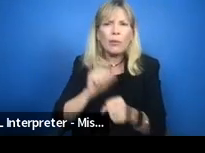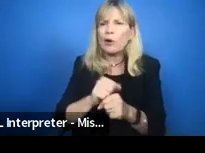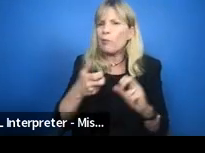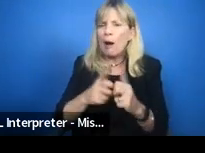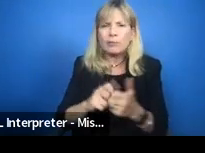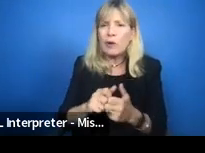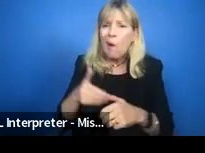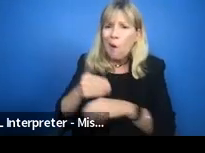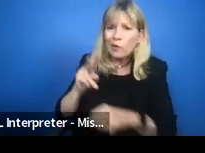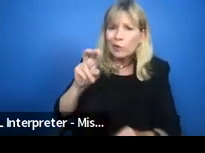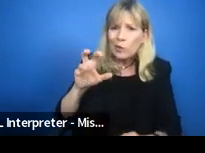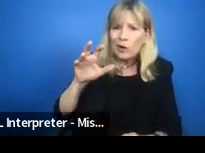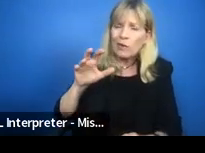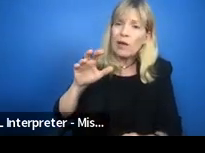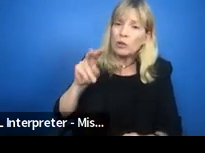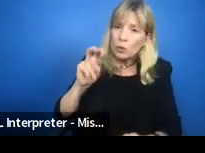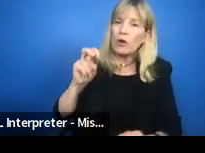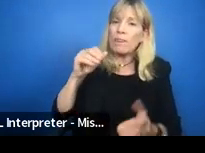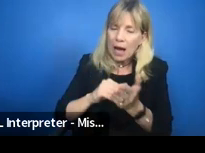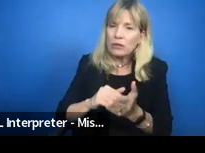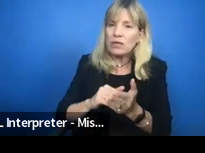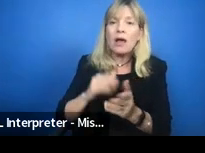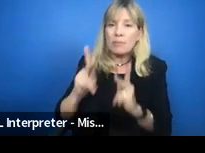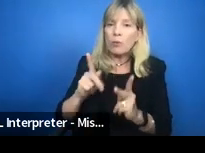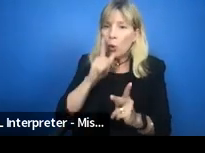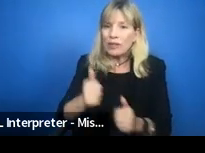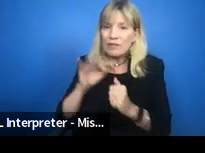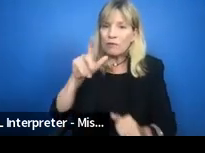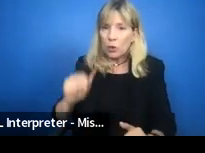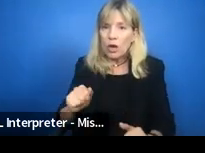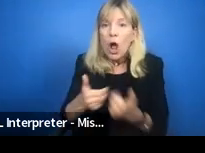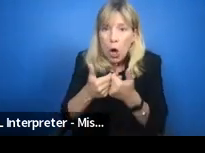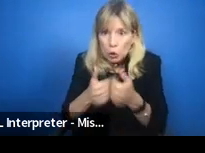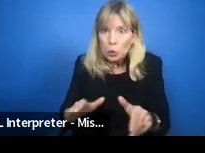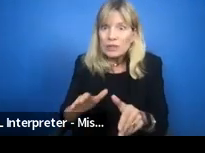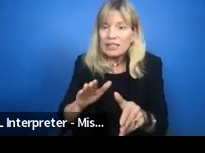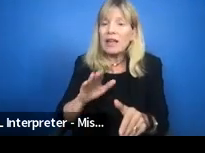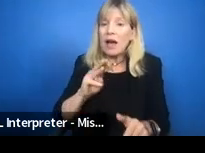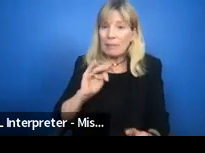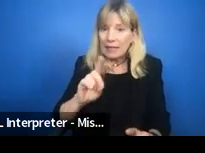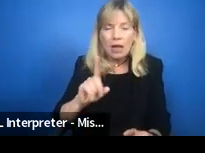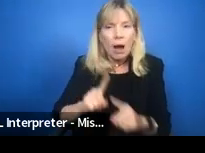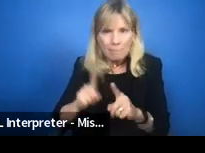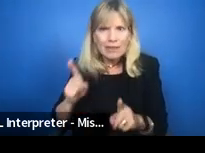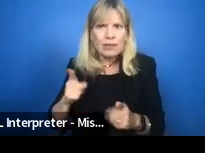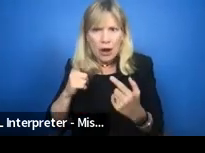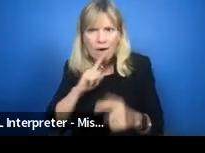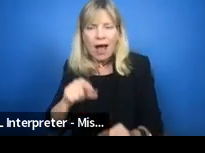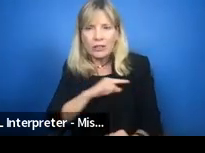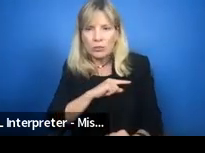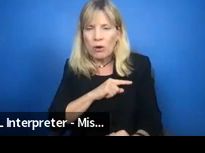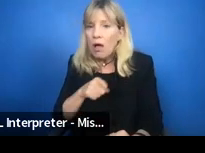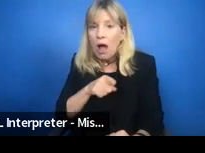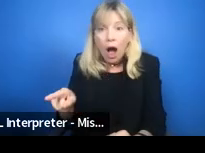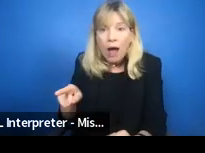Over 200,000 Floridians are currently losing their Medicaid while still eligible. How many of those don't know that they